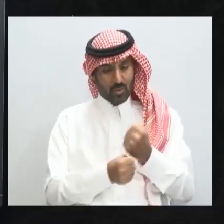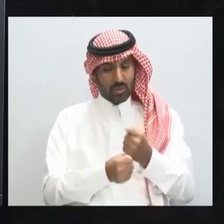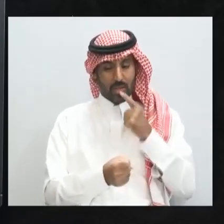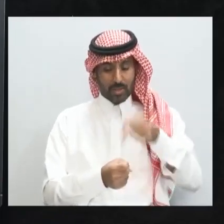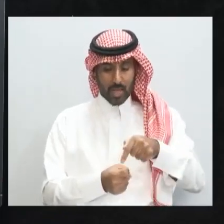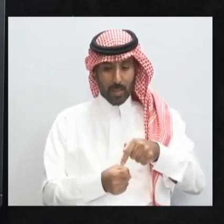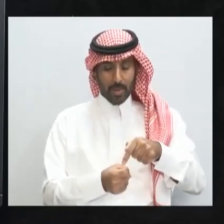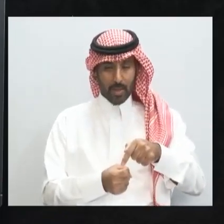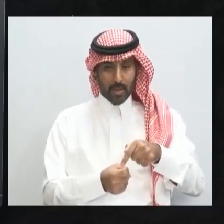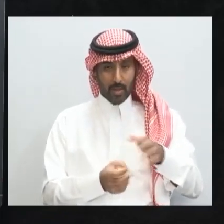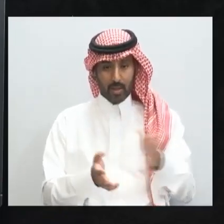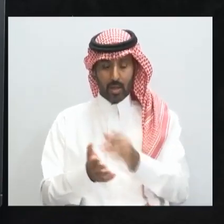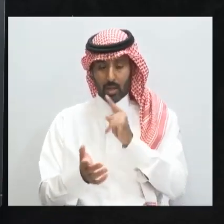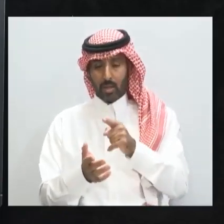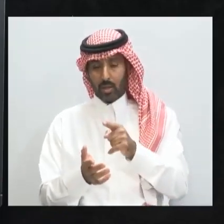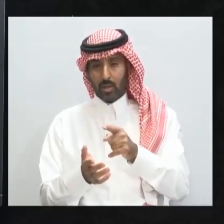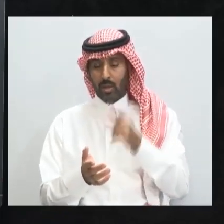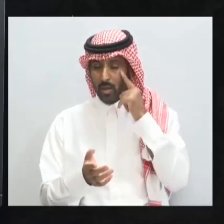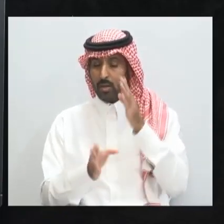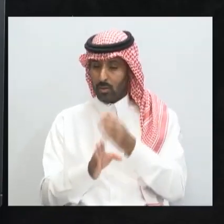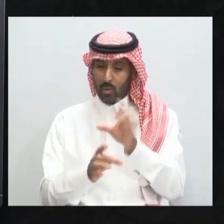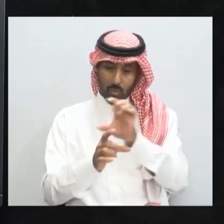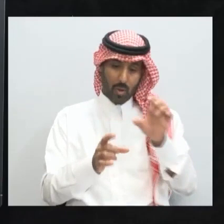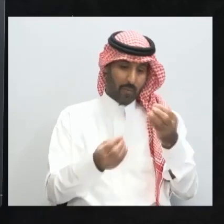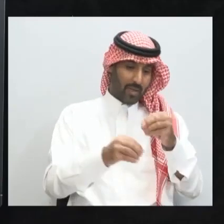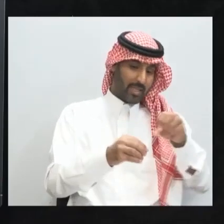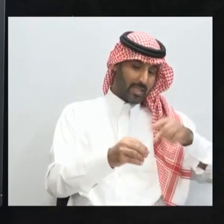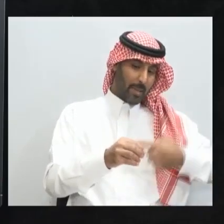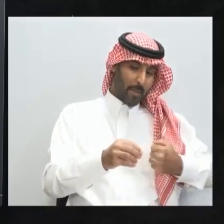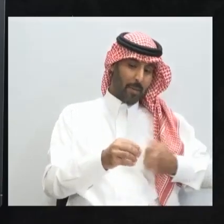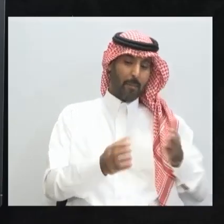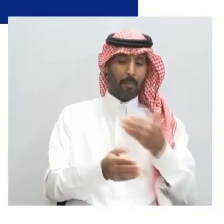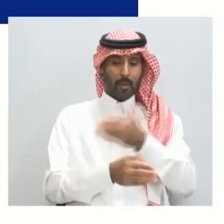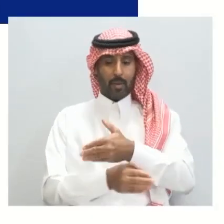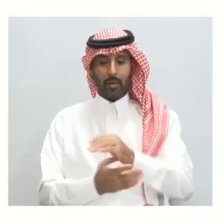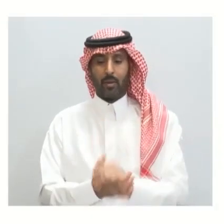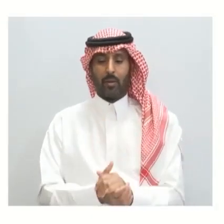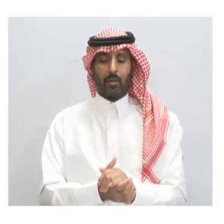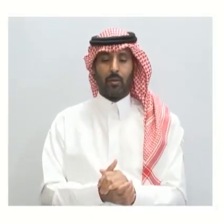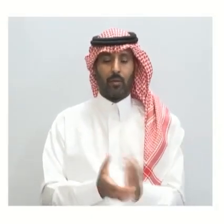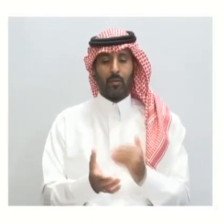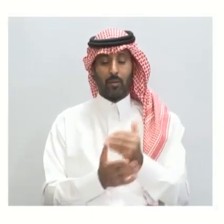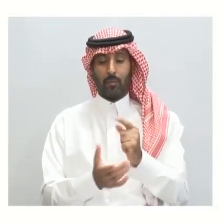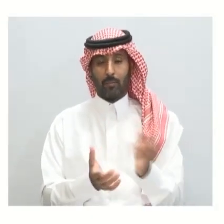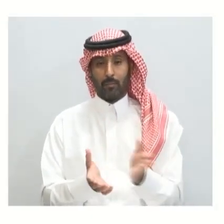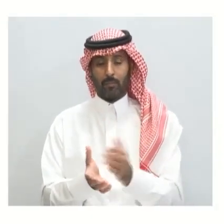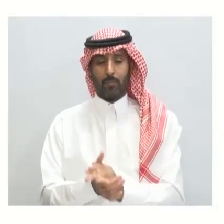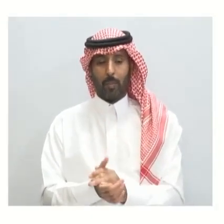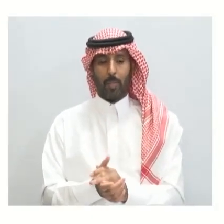present time, so you can just follow up with a noun after it. Moving on, we have here,